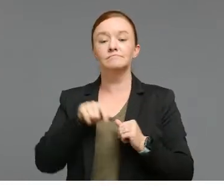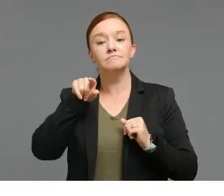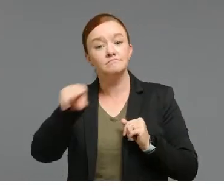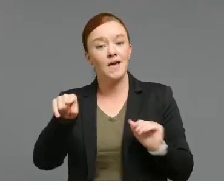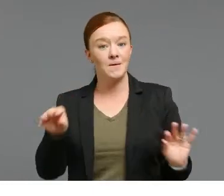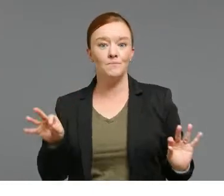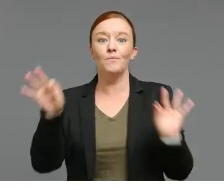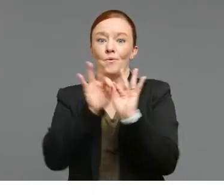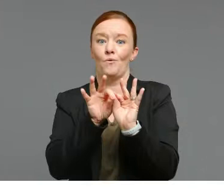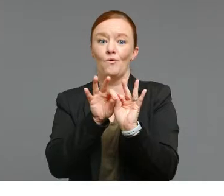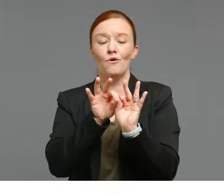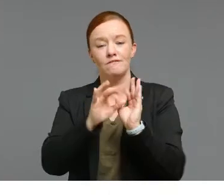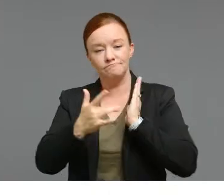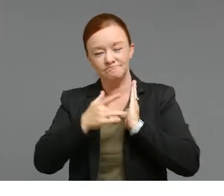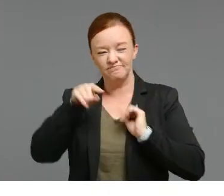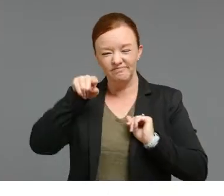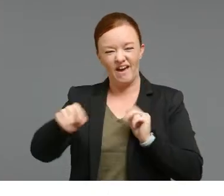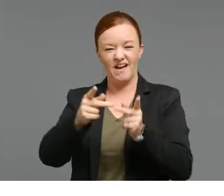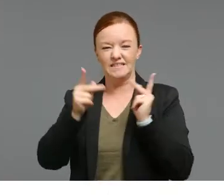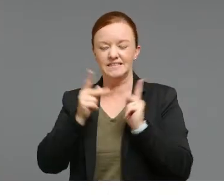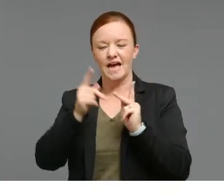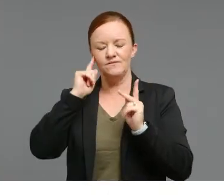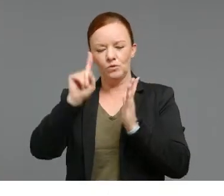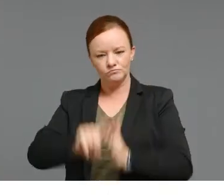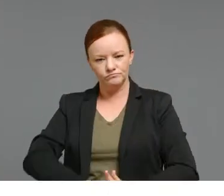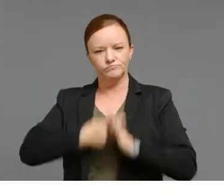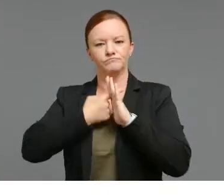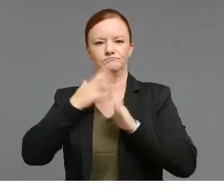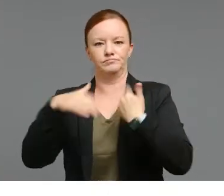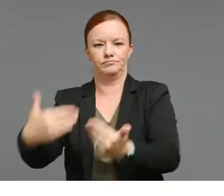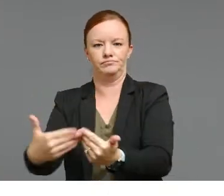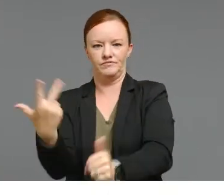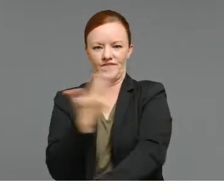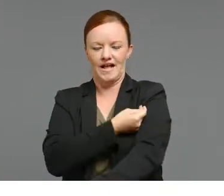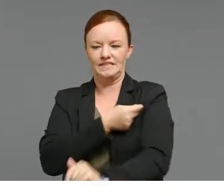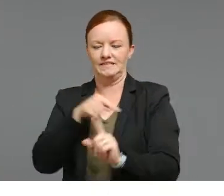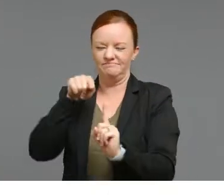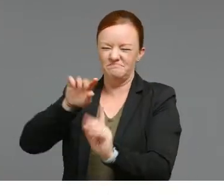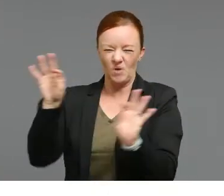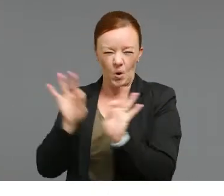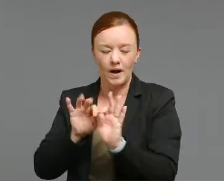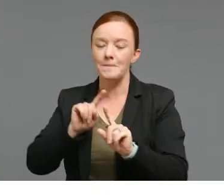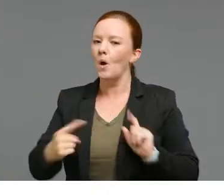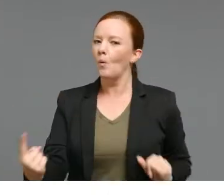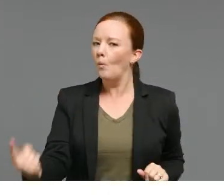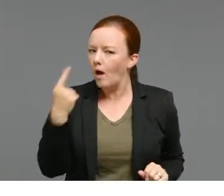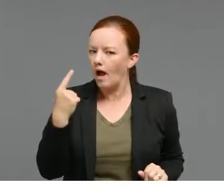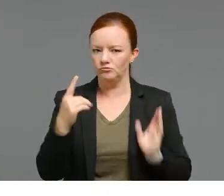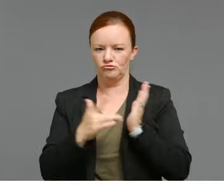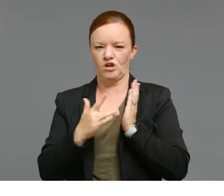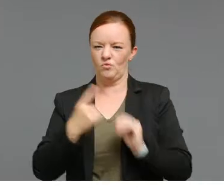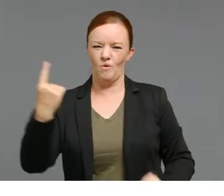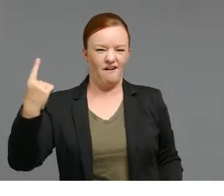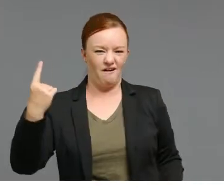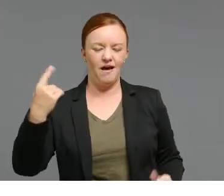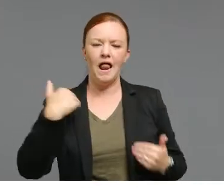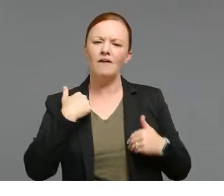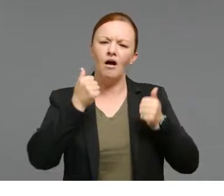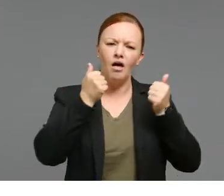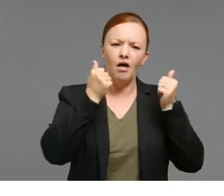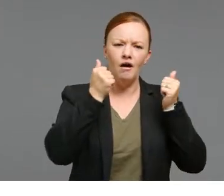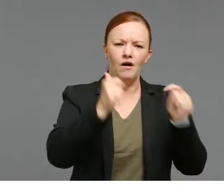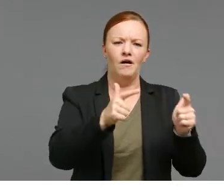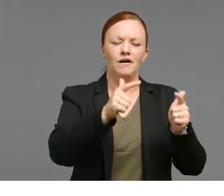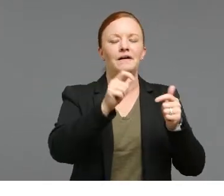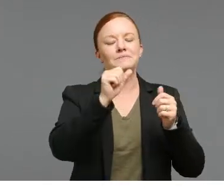for kicking off our vaccination efforts, it's just one of the many strategies that we have deployed here